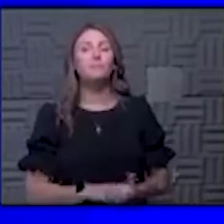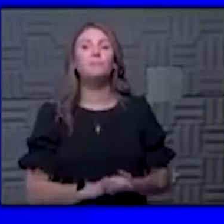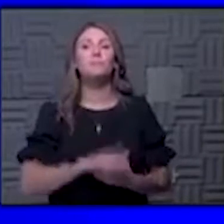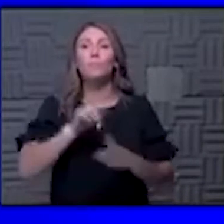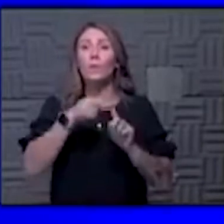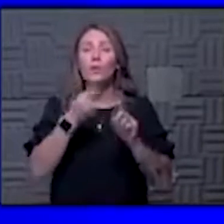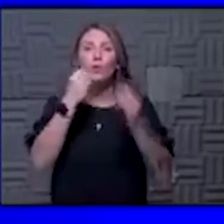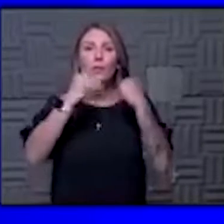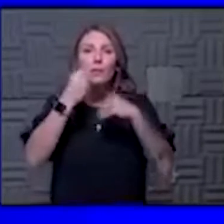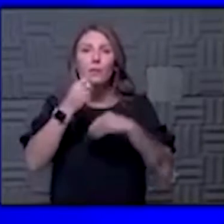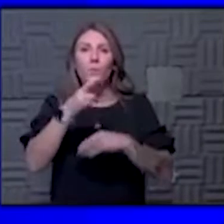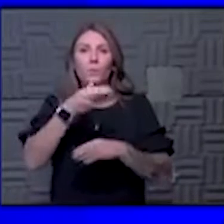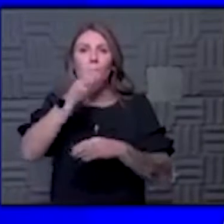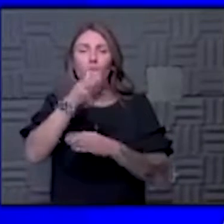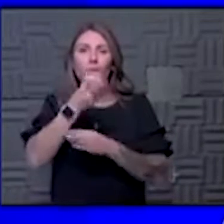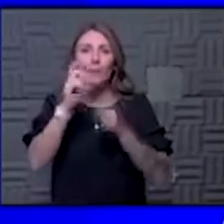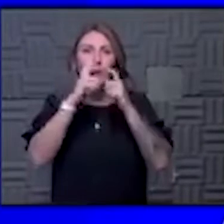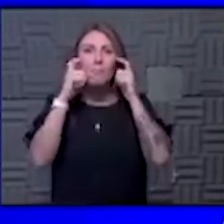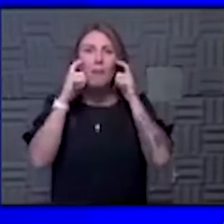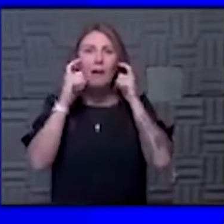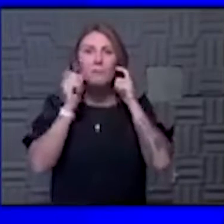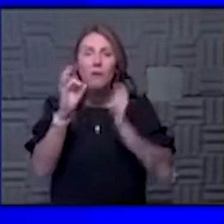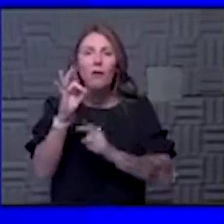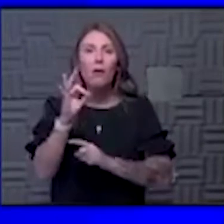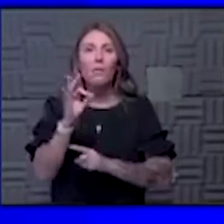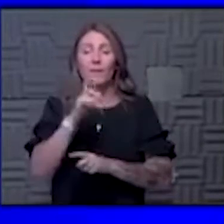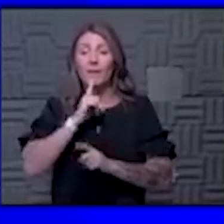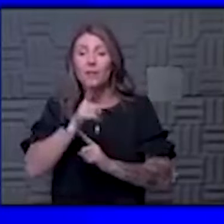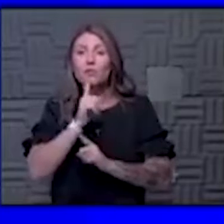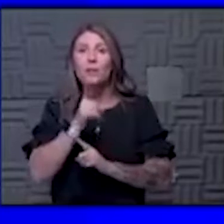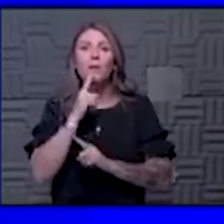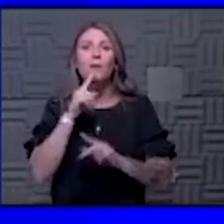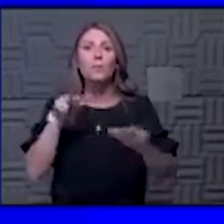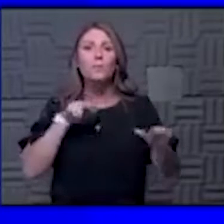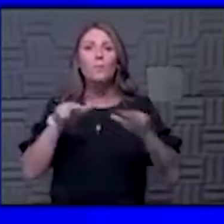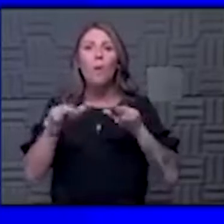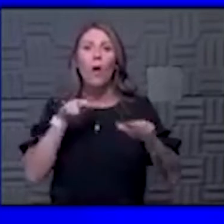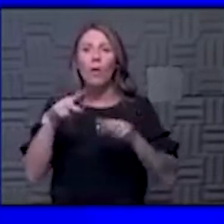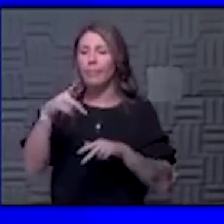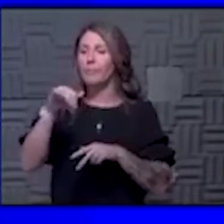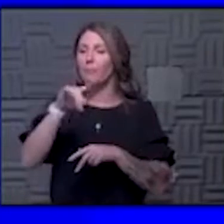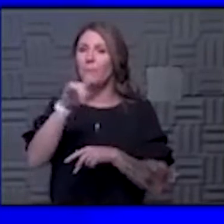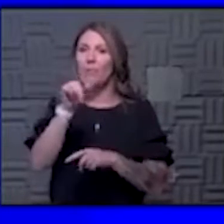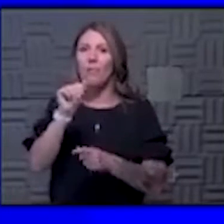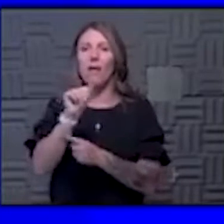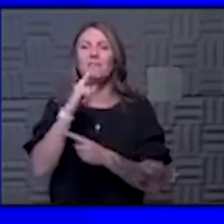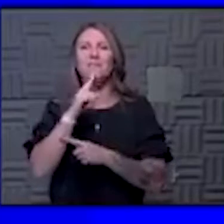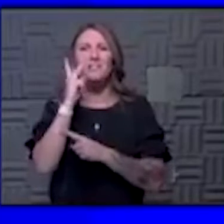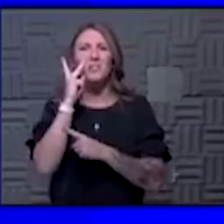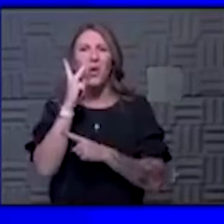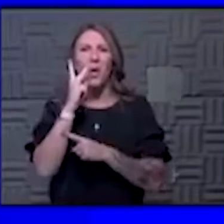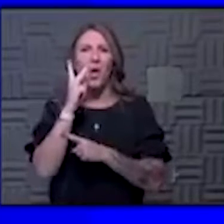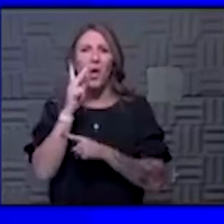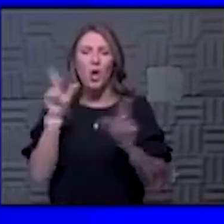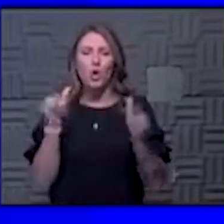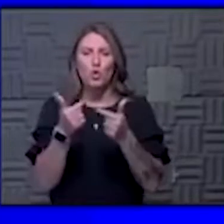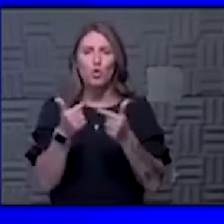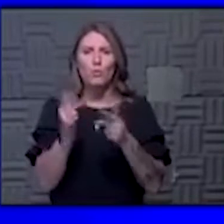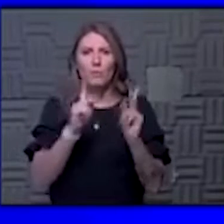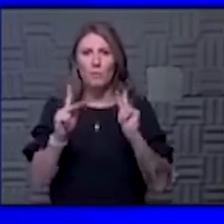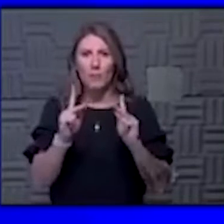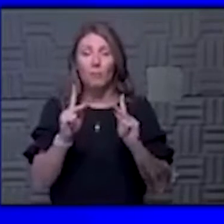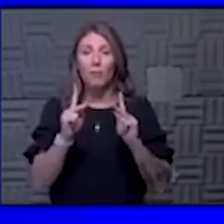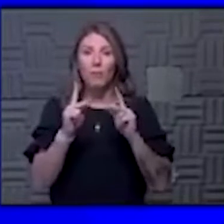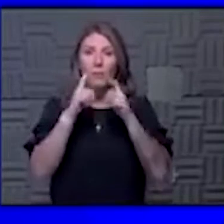you're eating or drinking, should you have your mask off. In fact, I was actually walking yesterday and walking on the plaza, and I did see a group of people who had their masks